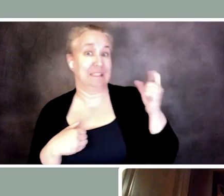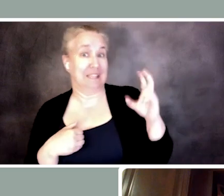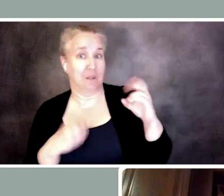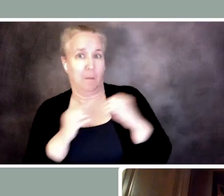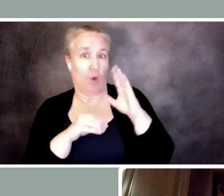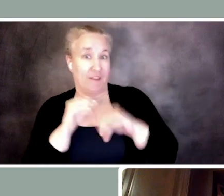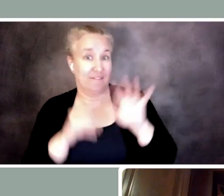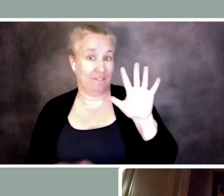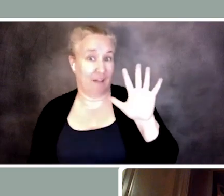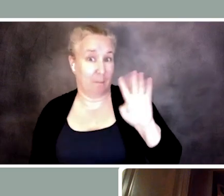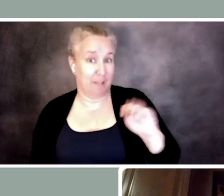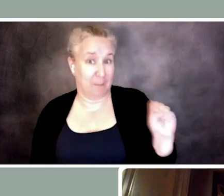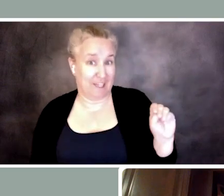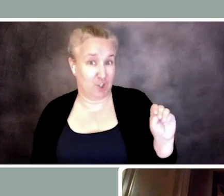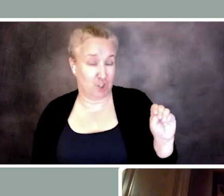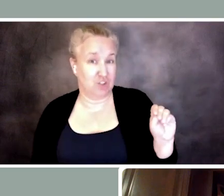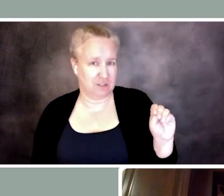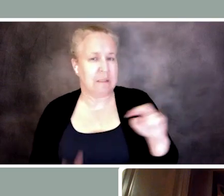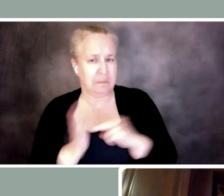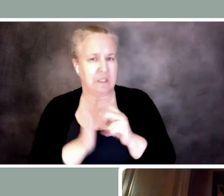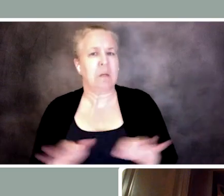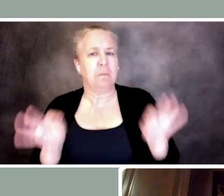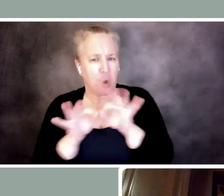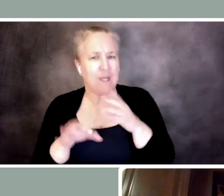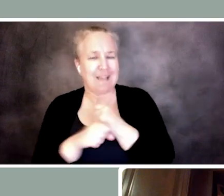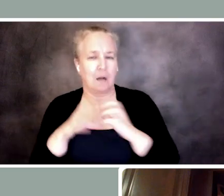in size, you're getting that molecular test done.